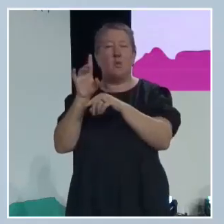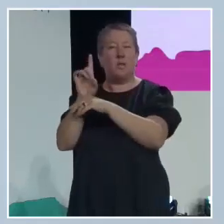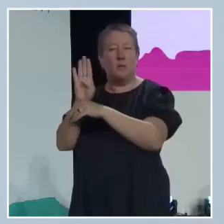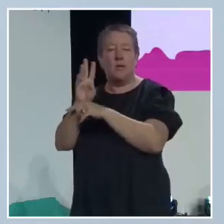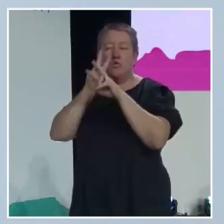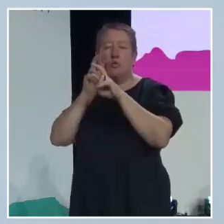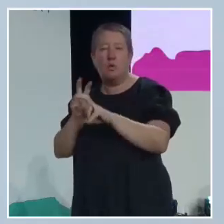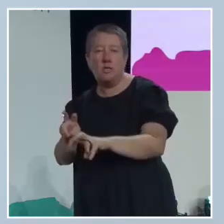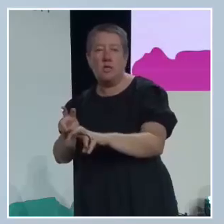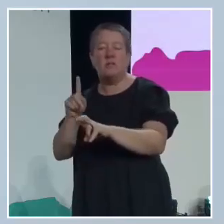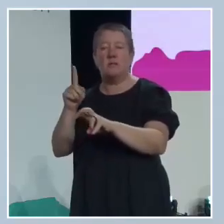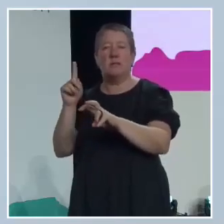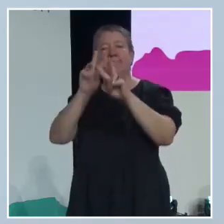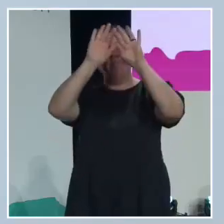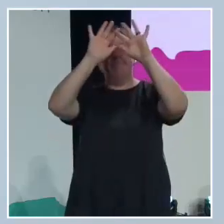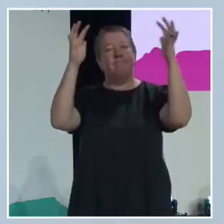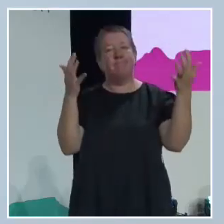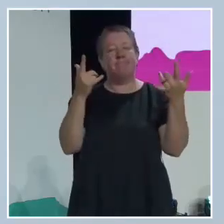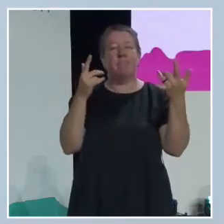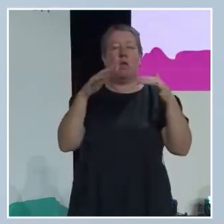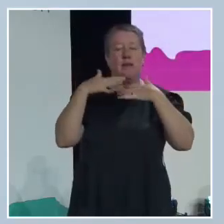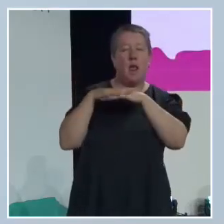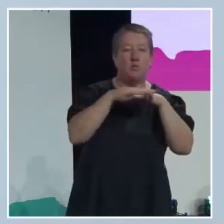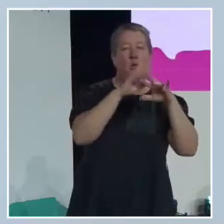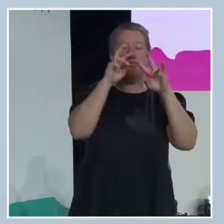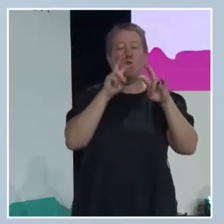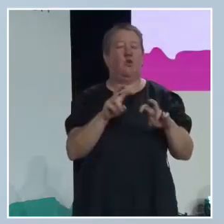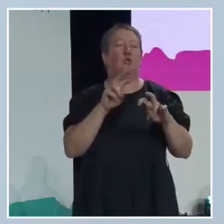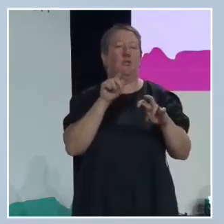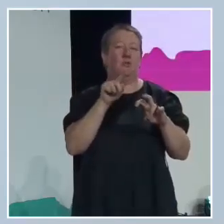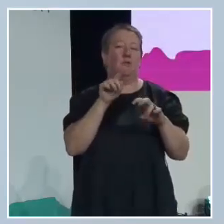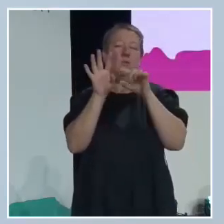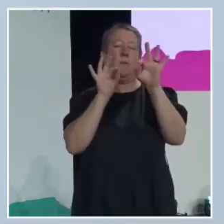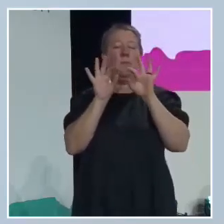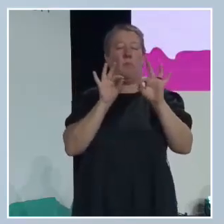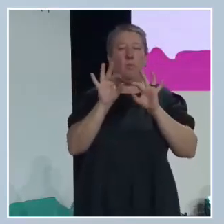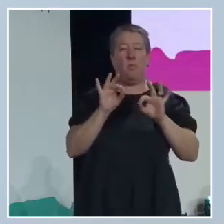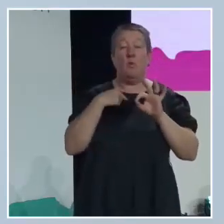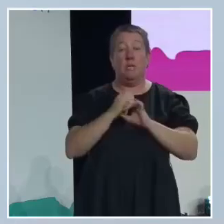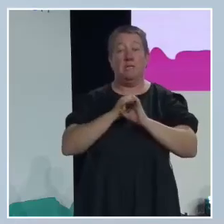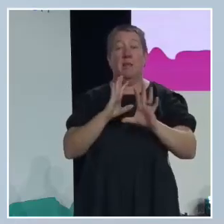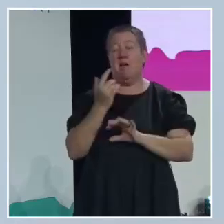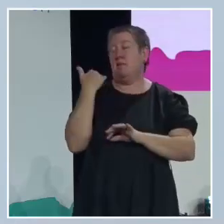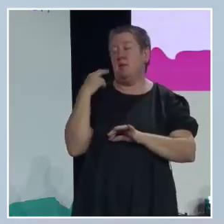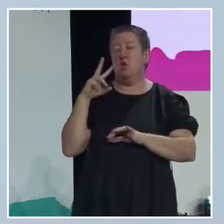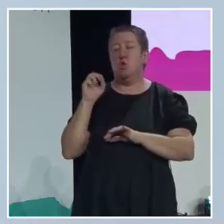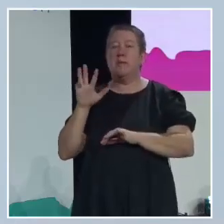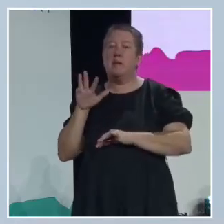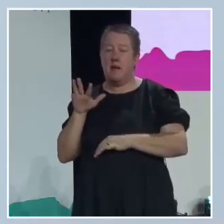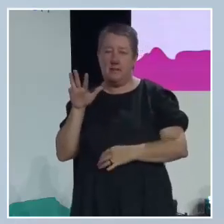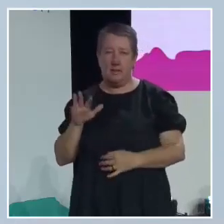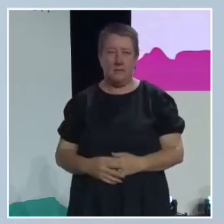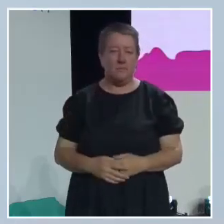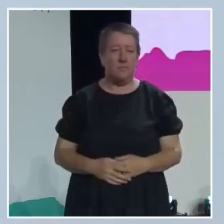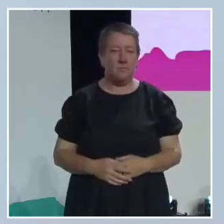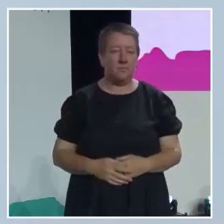under the umbrella of the Global Research Network that I initiated back in 2019. So one